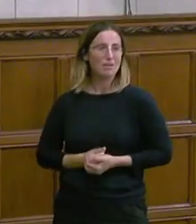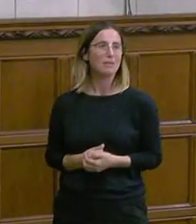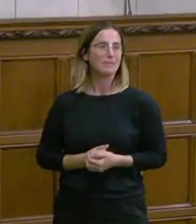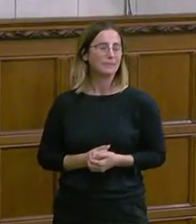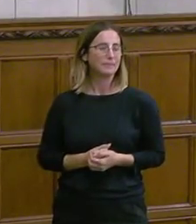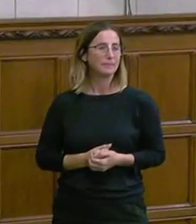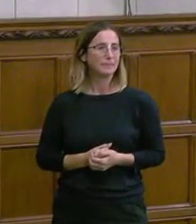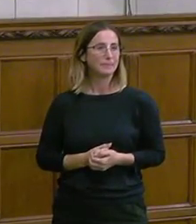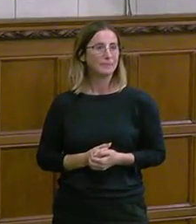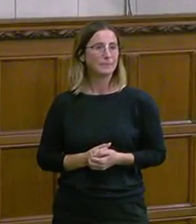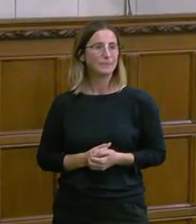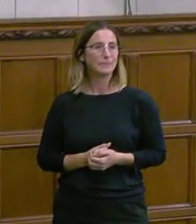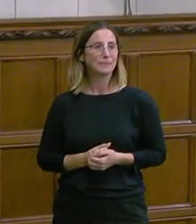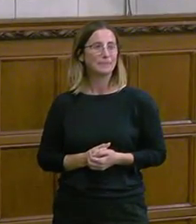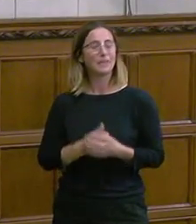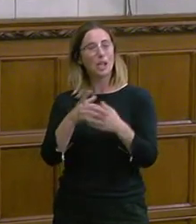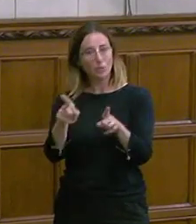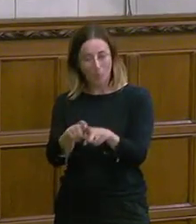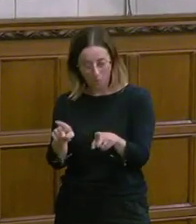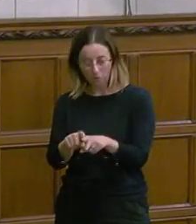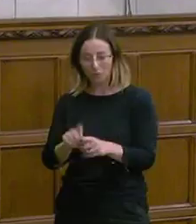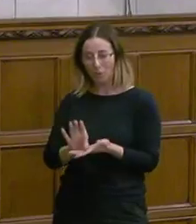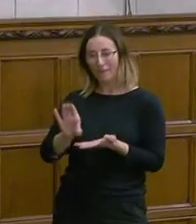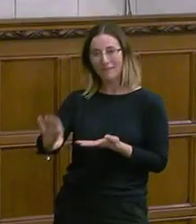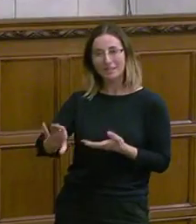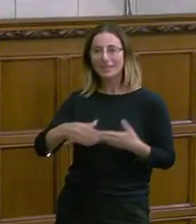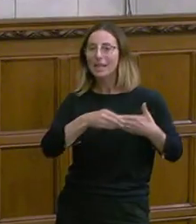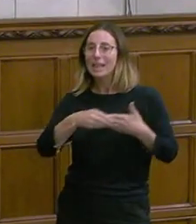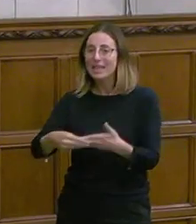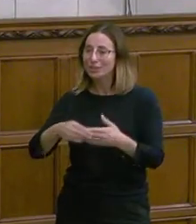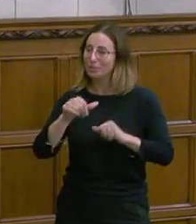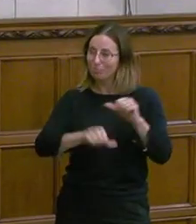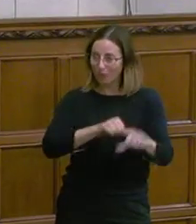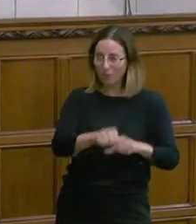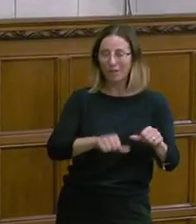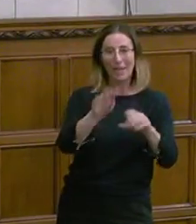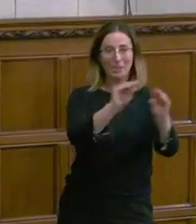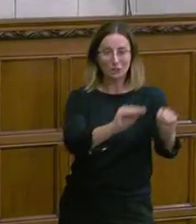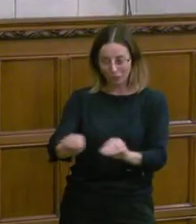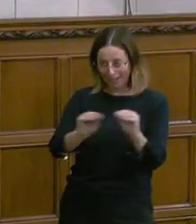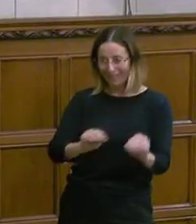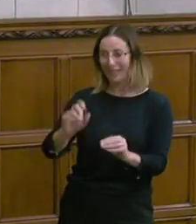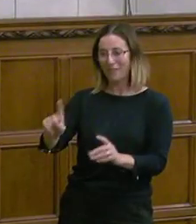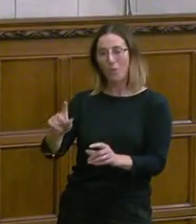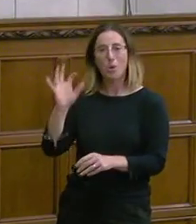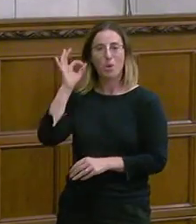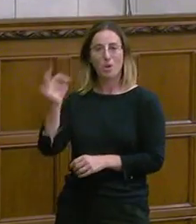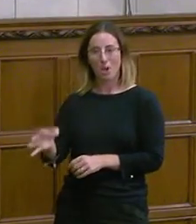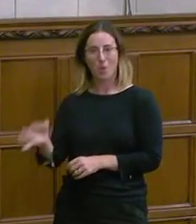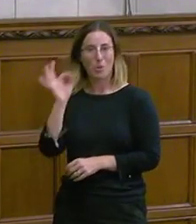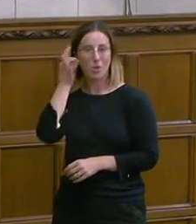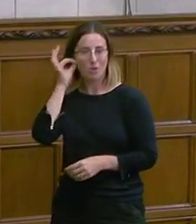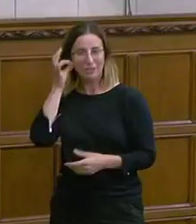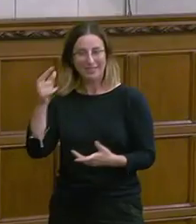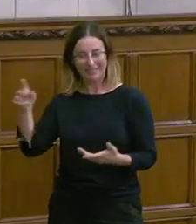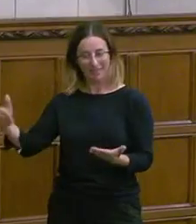review, and of course funded a SEND leadership programme and legal training for all local authorities and their health partners to ensure they are clear on